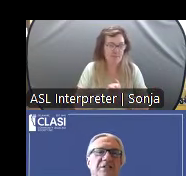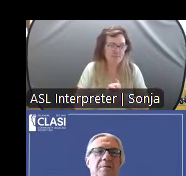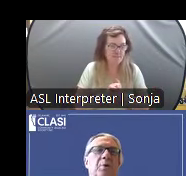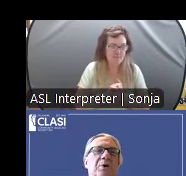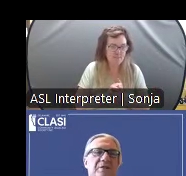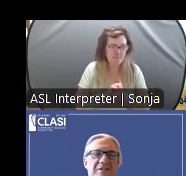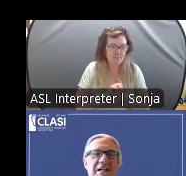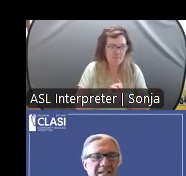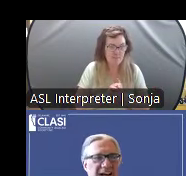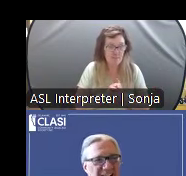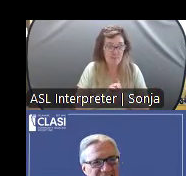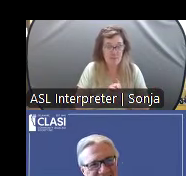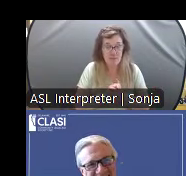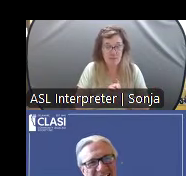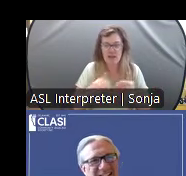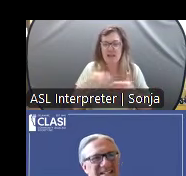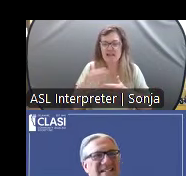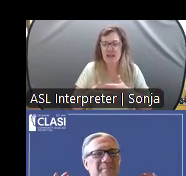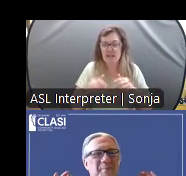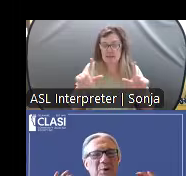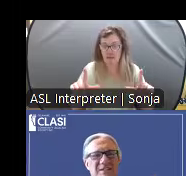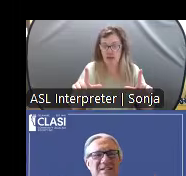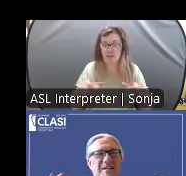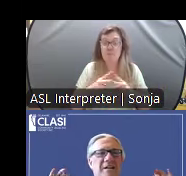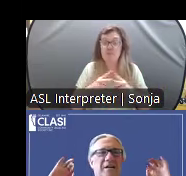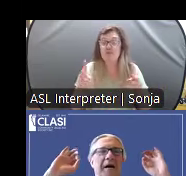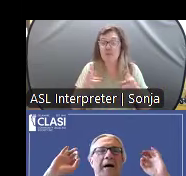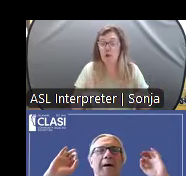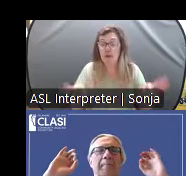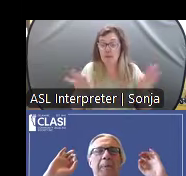This is important. Next slide. This is important